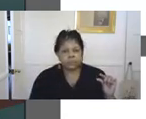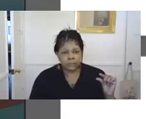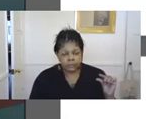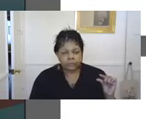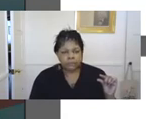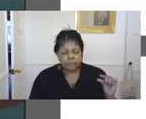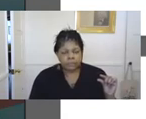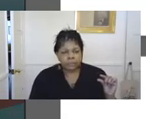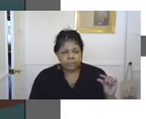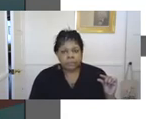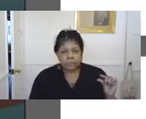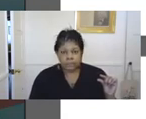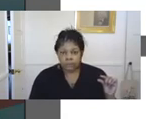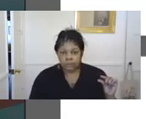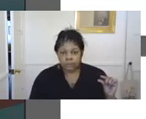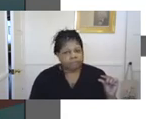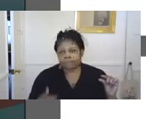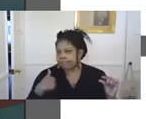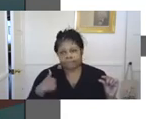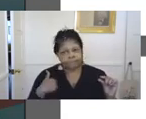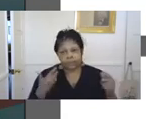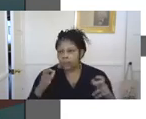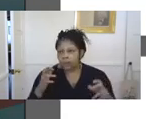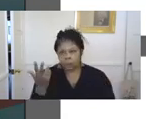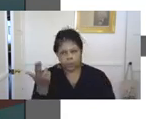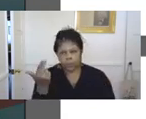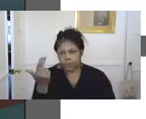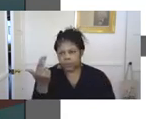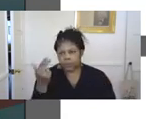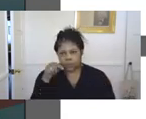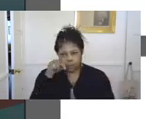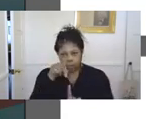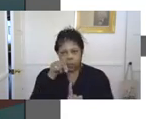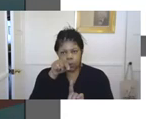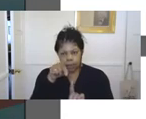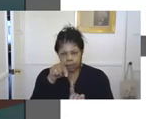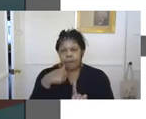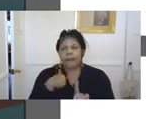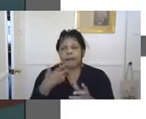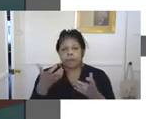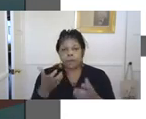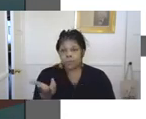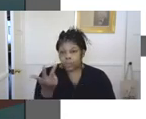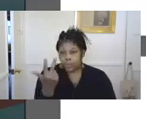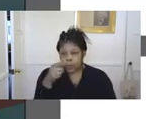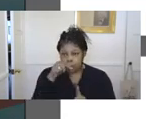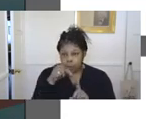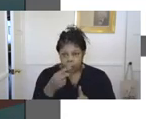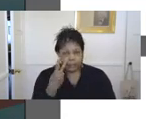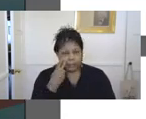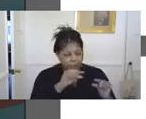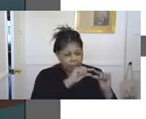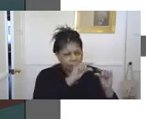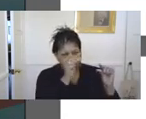before. And I don't want 13 point. I accidentally did that. I want it to be 3 point. There we go. That's what I want. I want